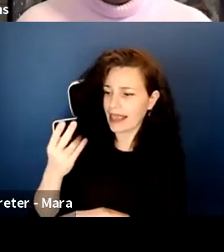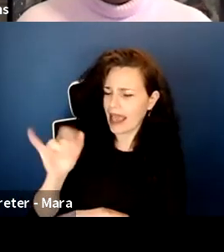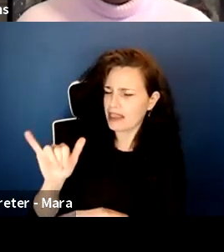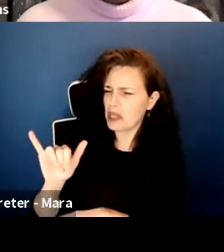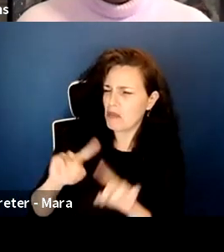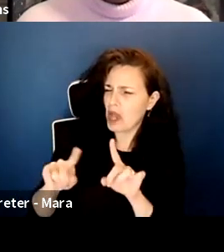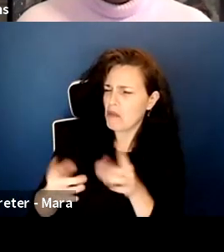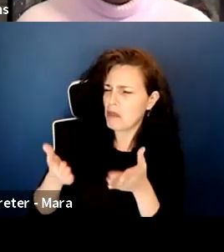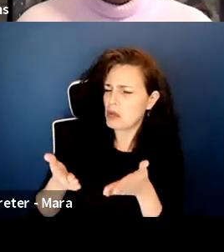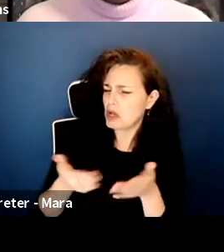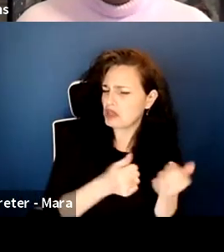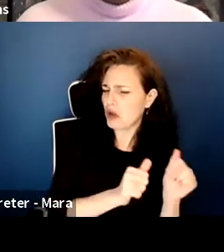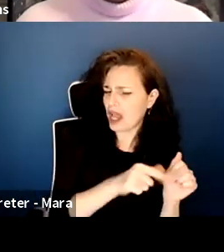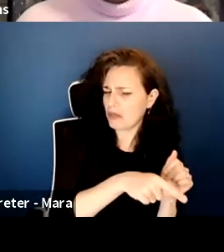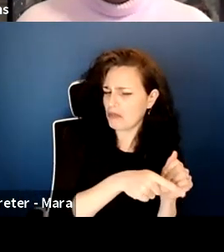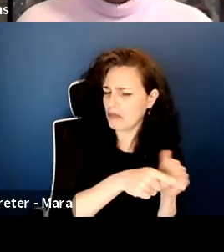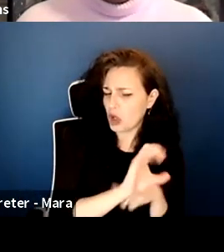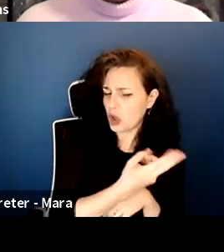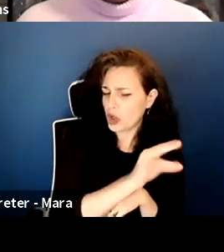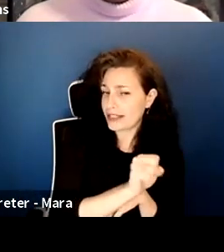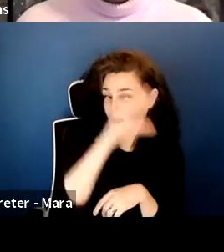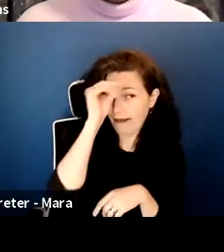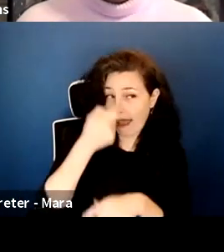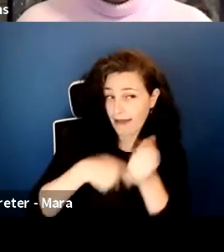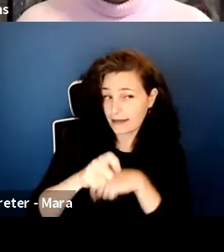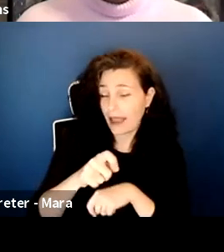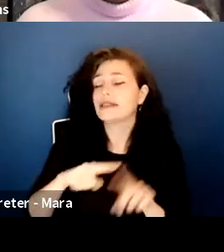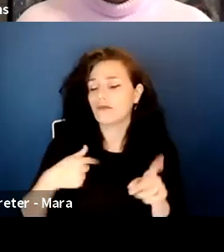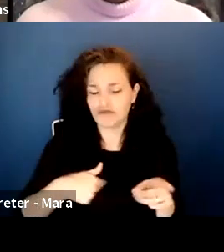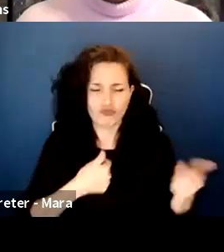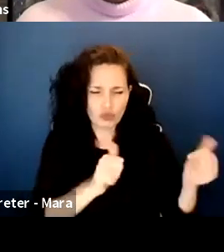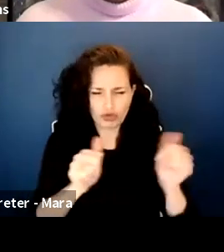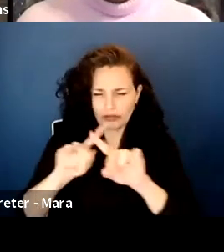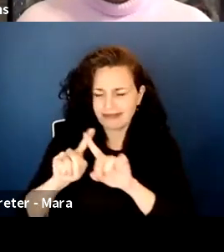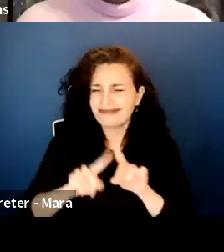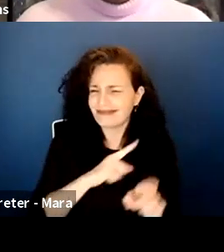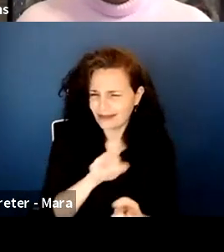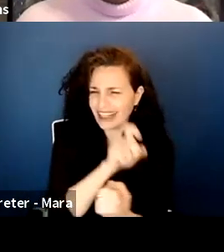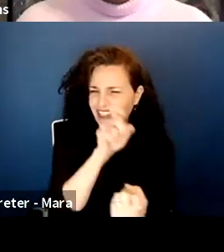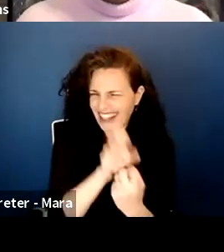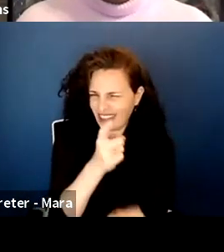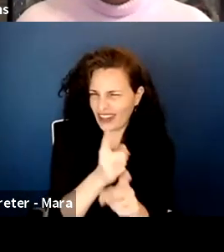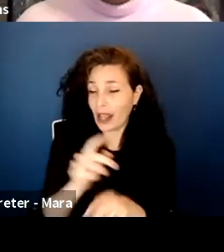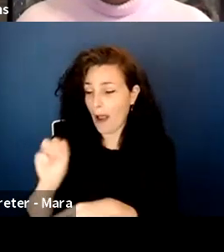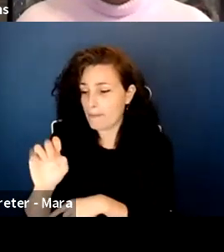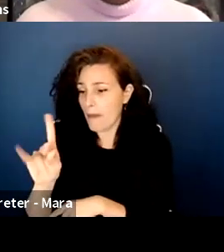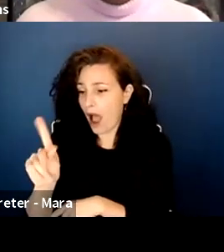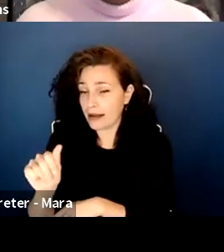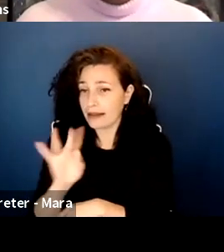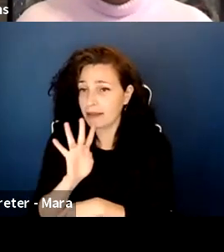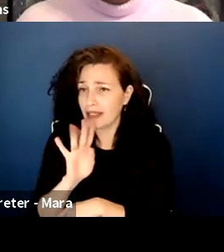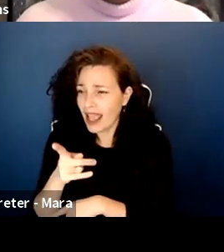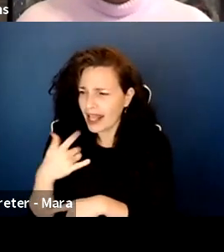guy. So we do that as well. So yes, exactly what you said, Howard. Outside the And box. then leaving space again for the actor to come back to you and